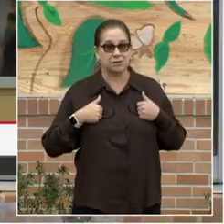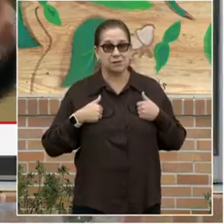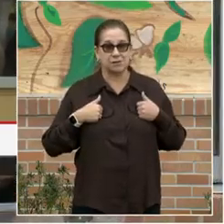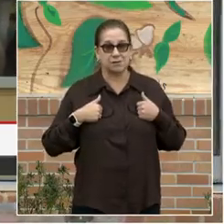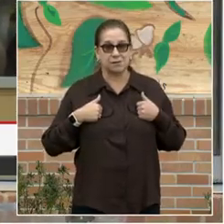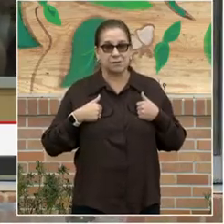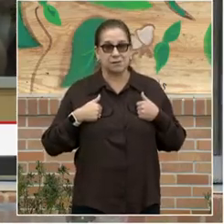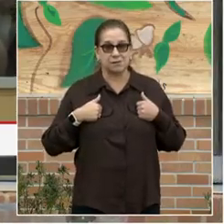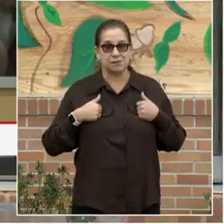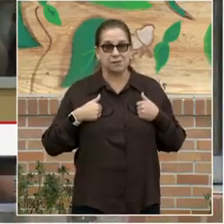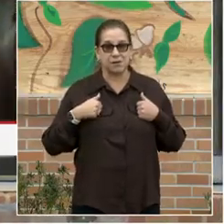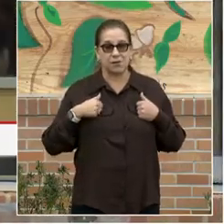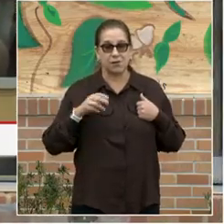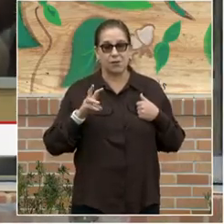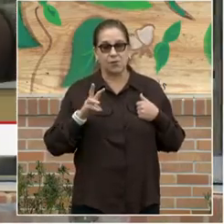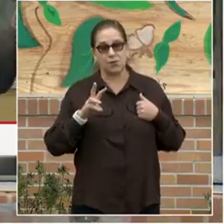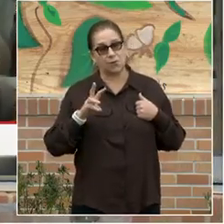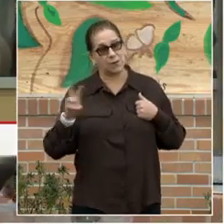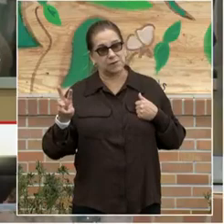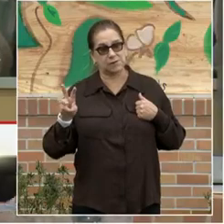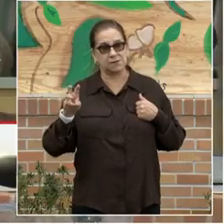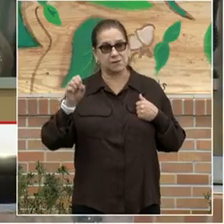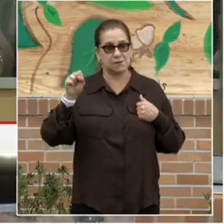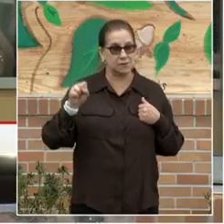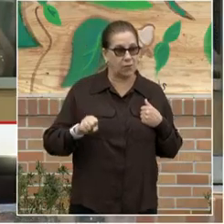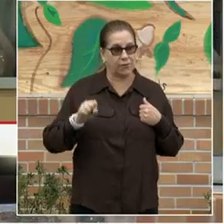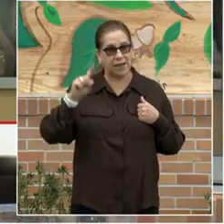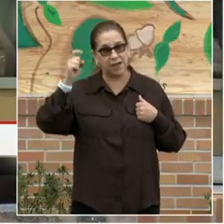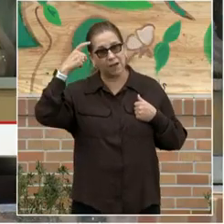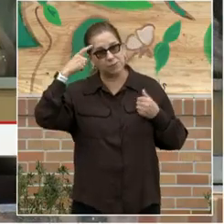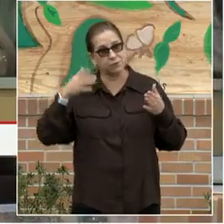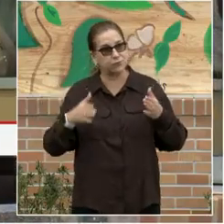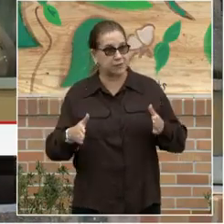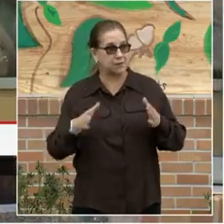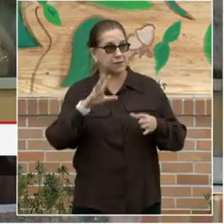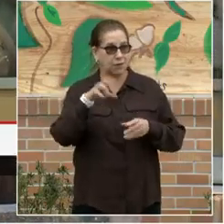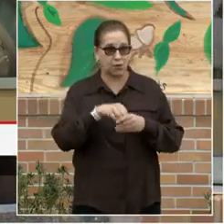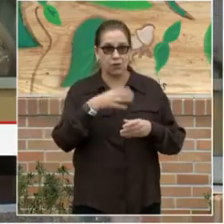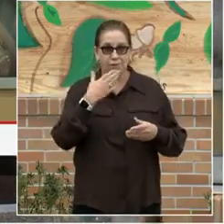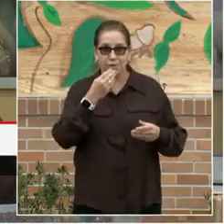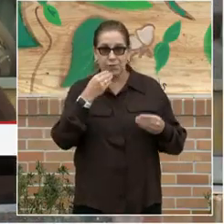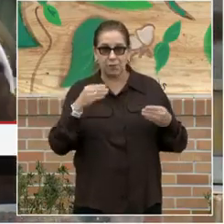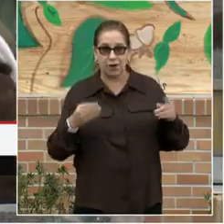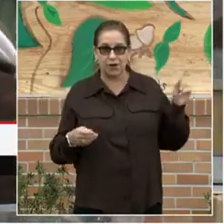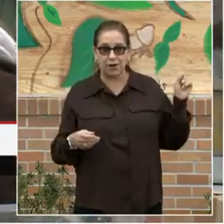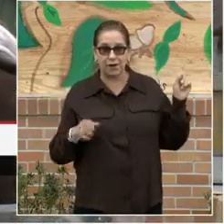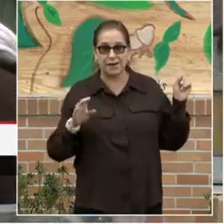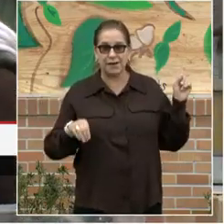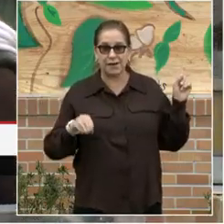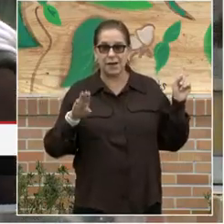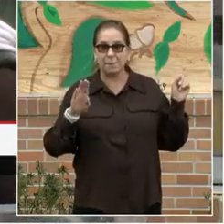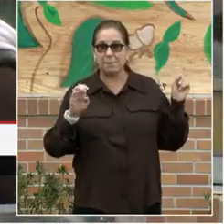of South Capitol Street. And this new Good Foods Market is in Bellevue.